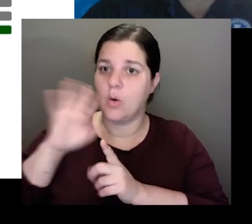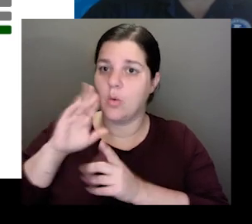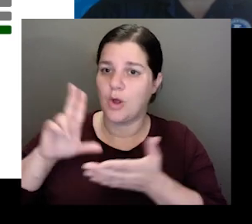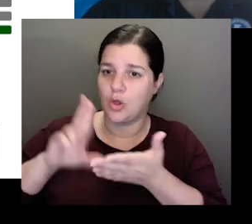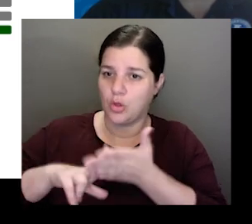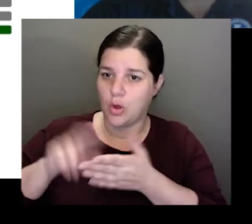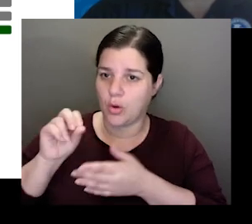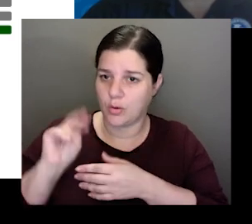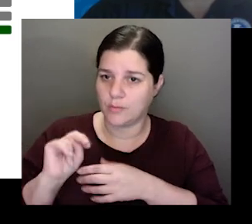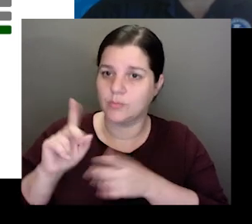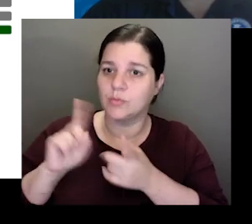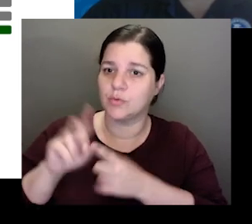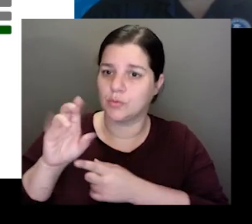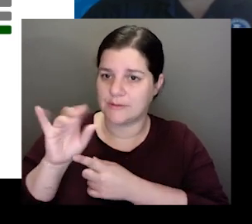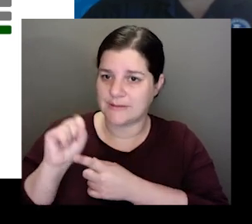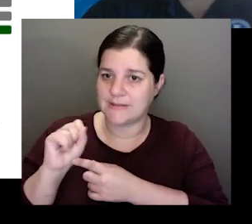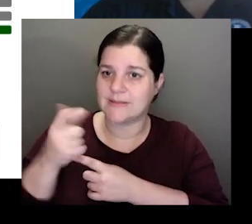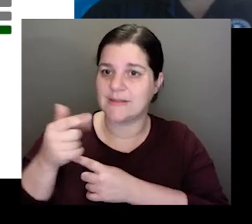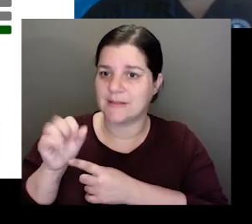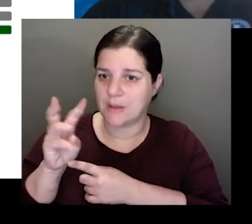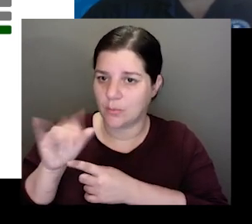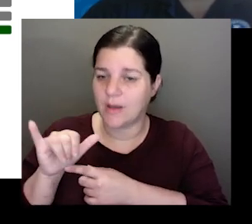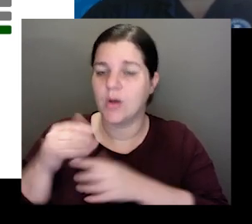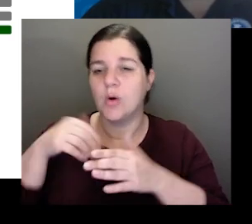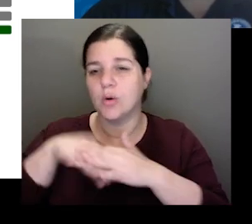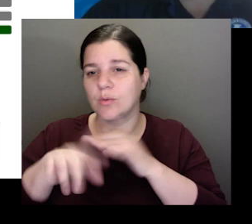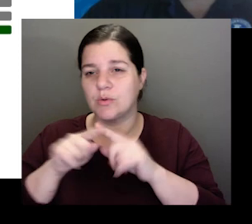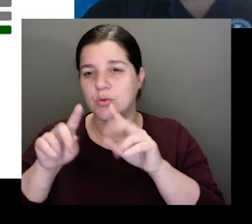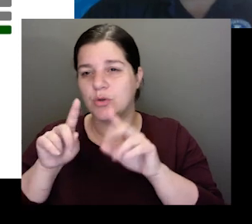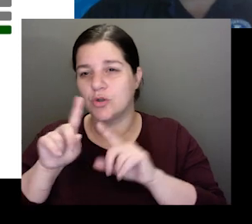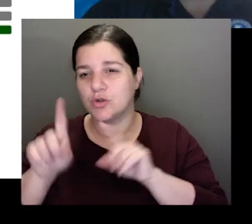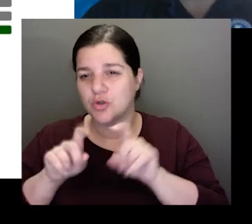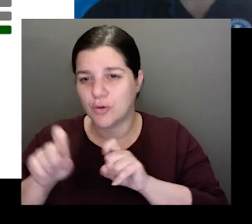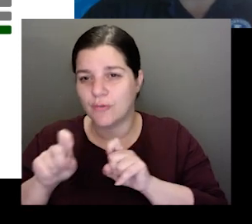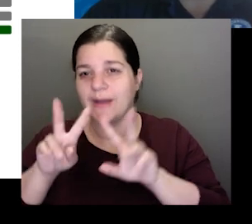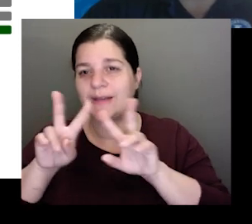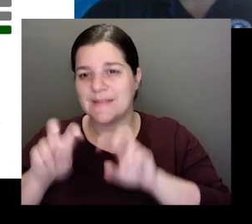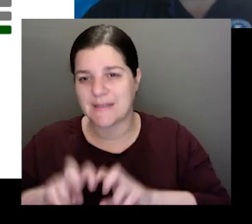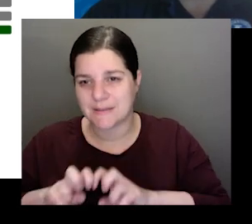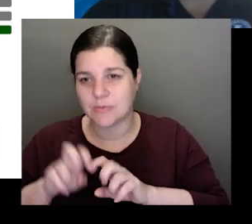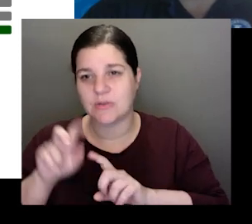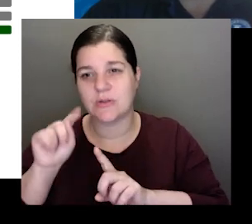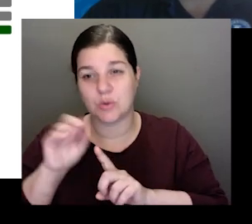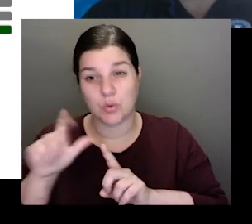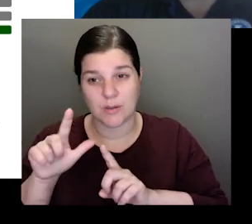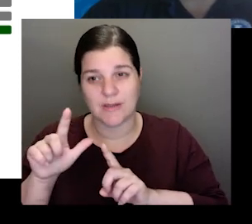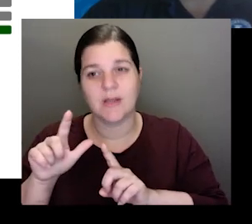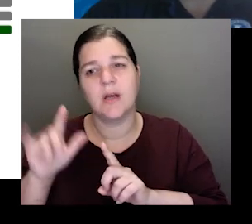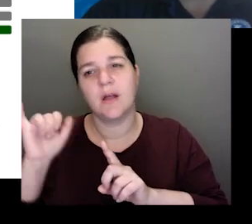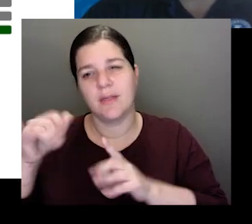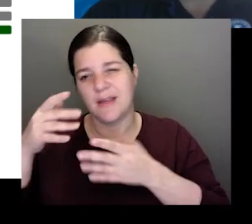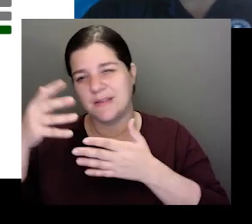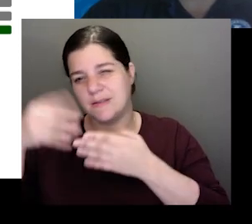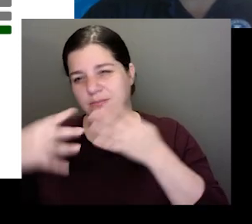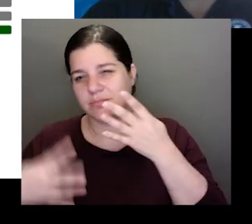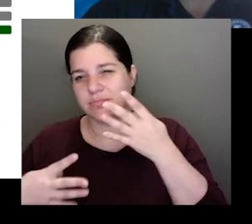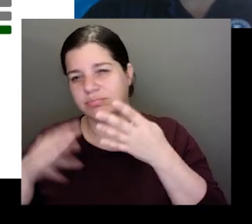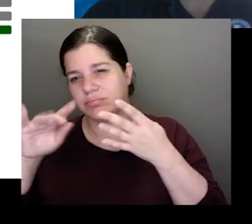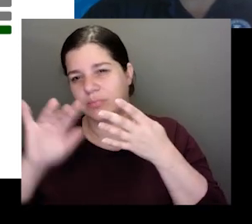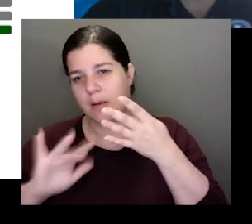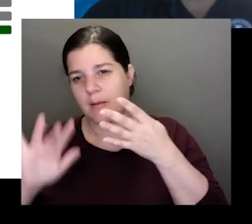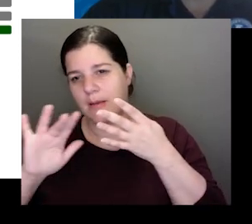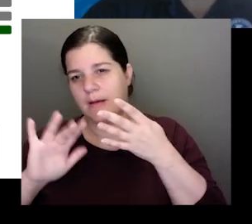the CISA Gateway, go to our survey and assessments tool set, everything which is approximately in the middle of the